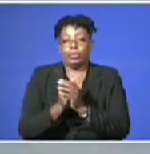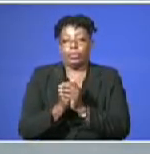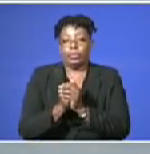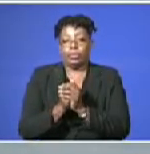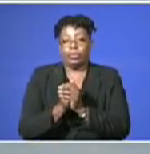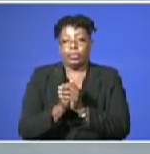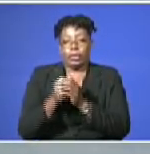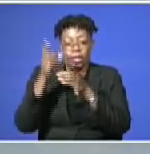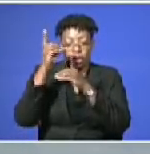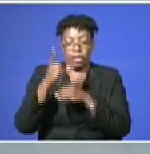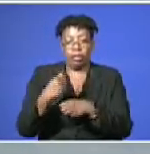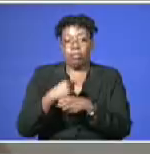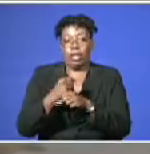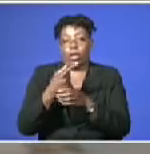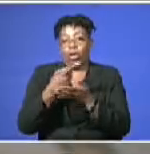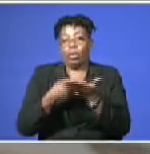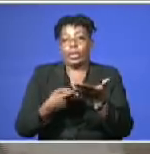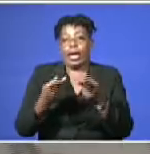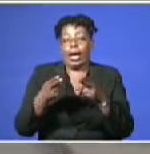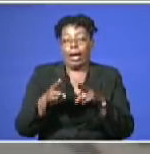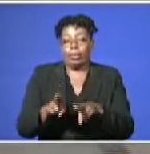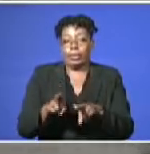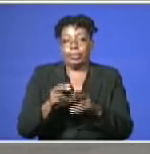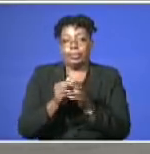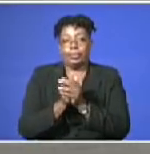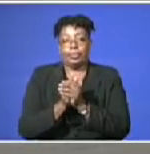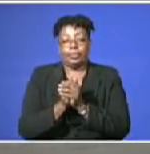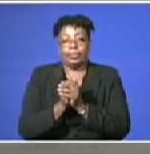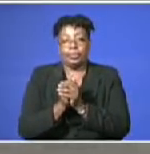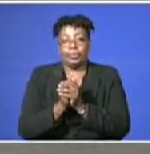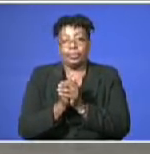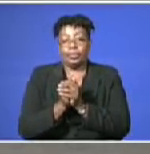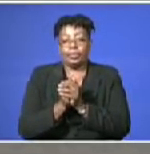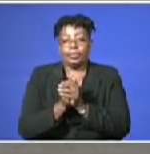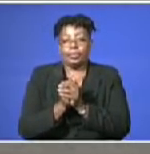as to what happened. Cleopatra Murphy, ZNS Network News.